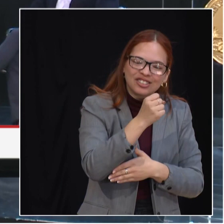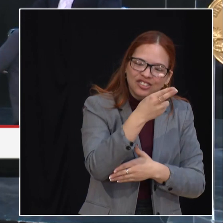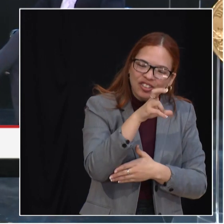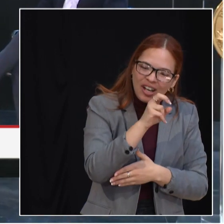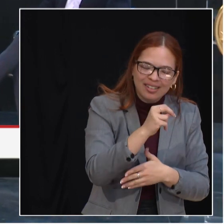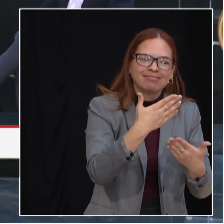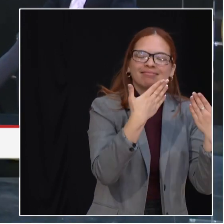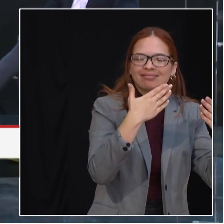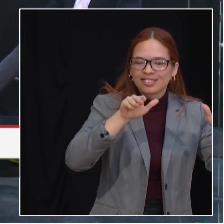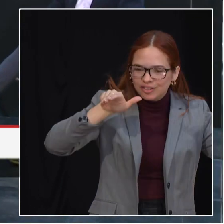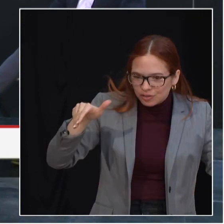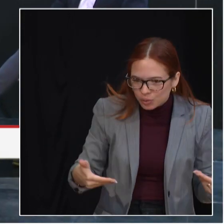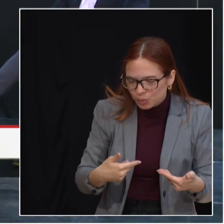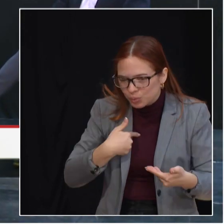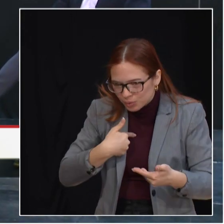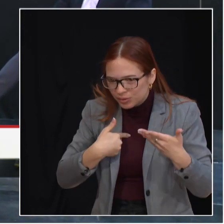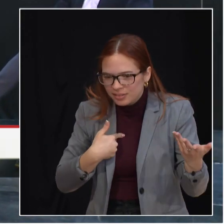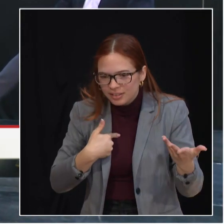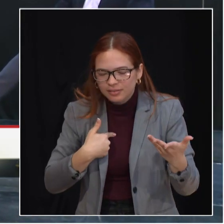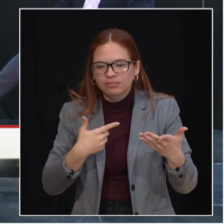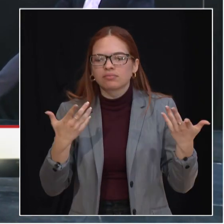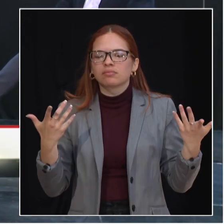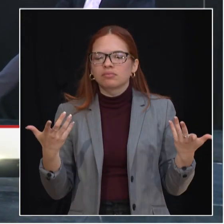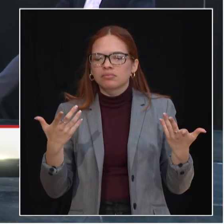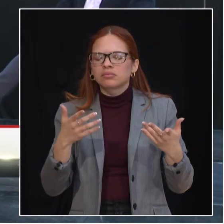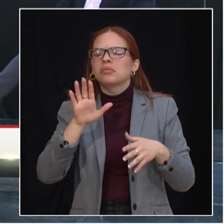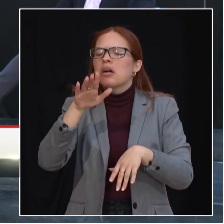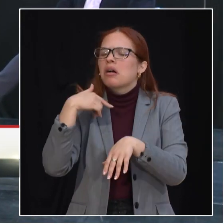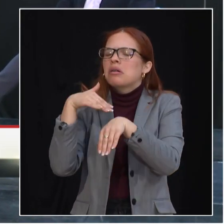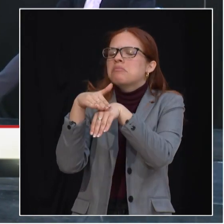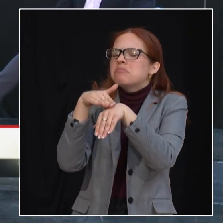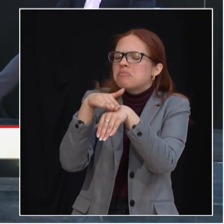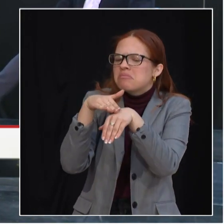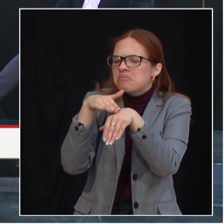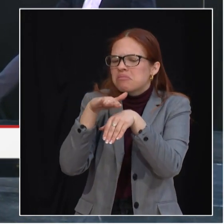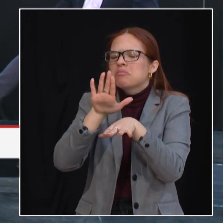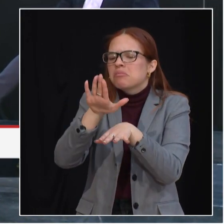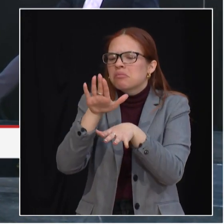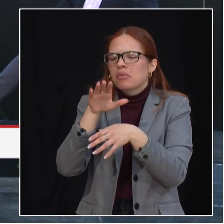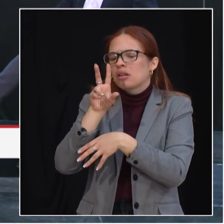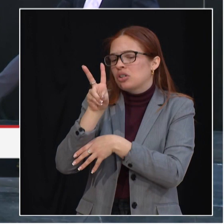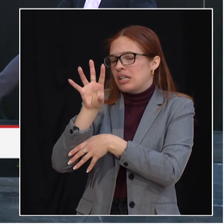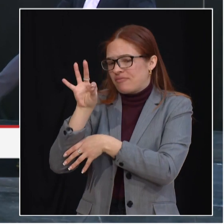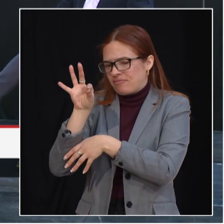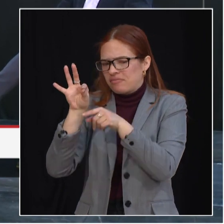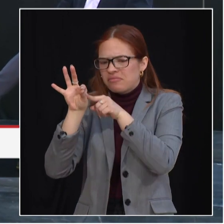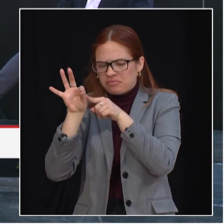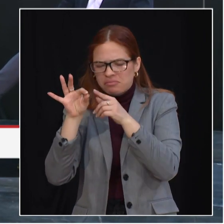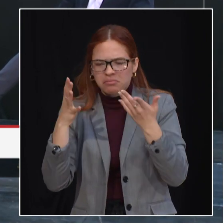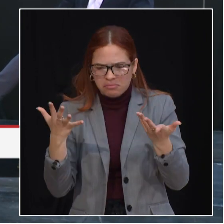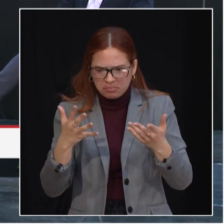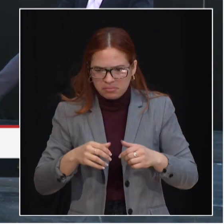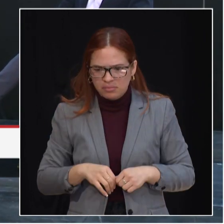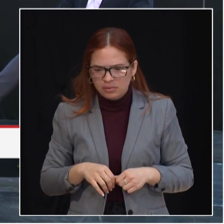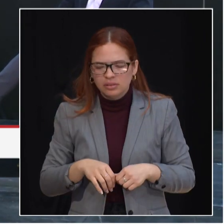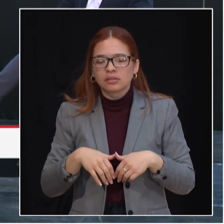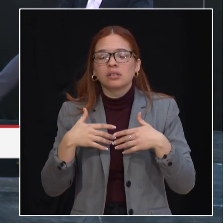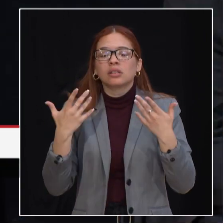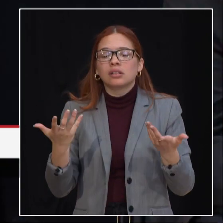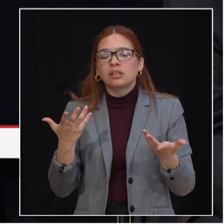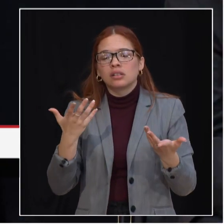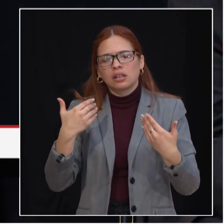and a quick high-level summary of the Vitality Fund. And so it's really an honor